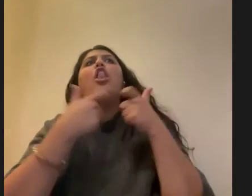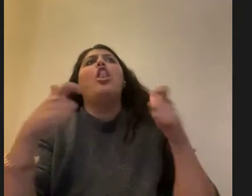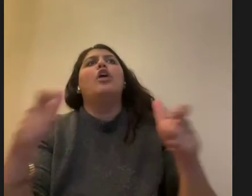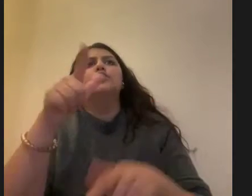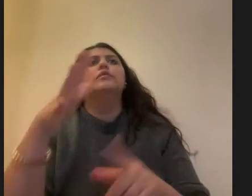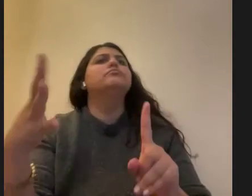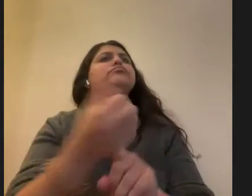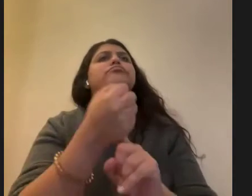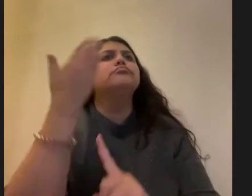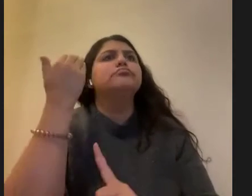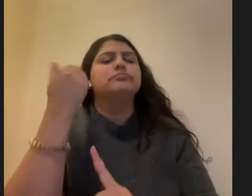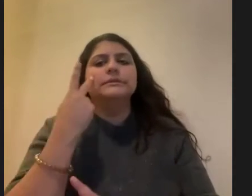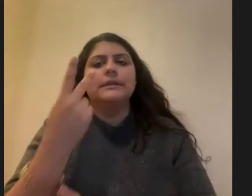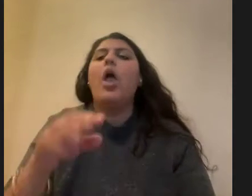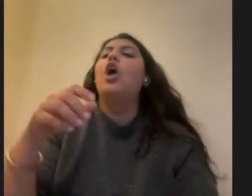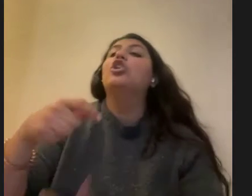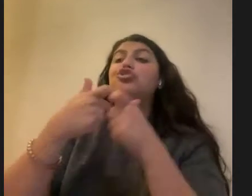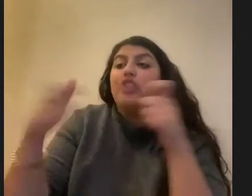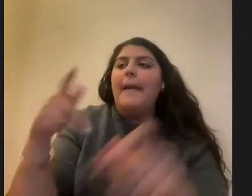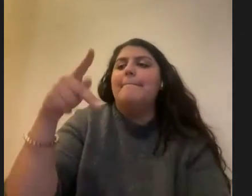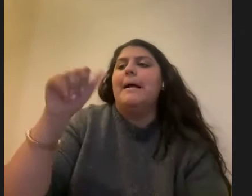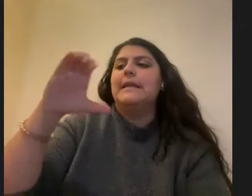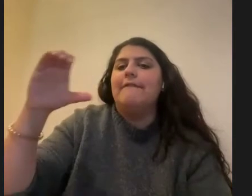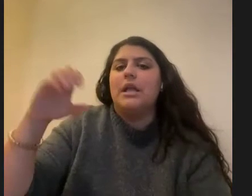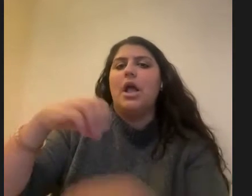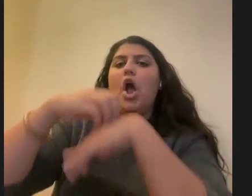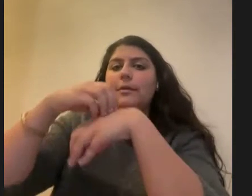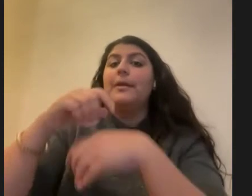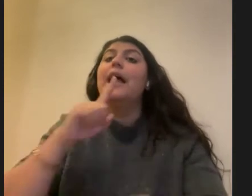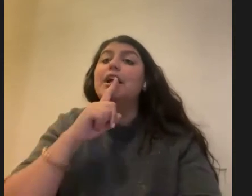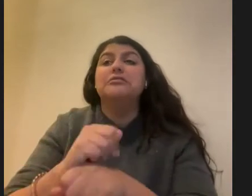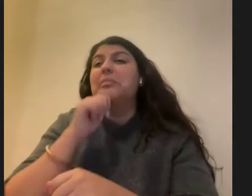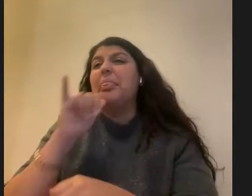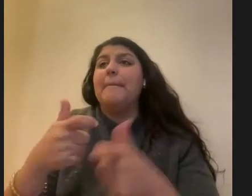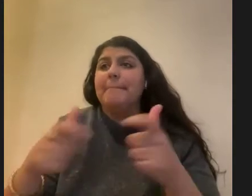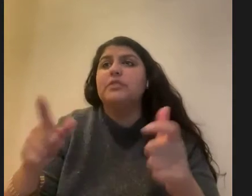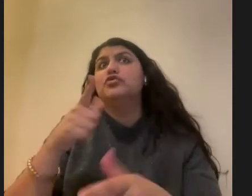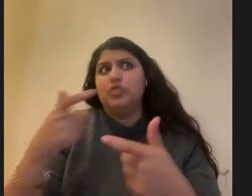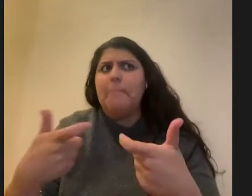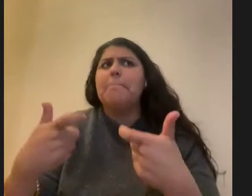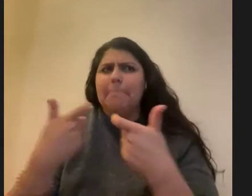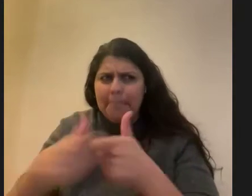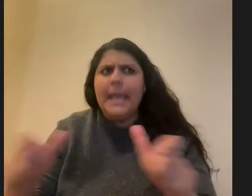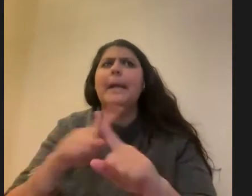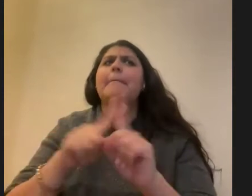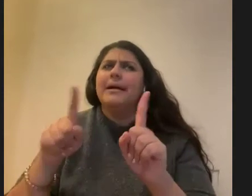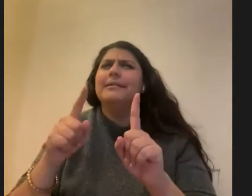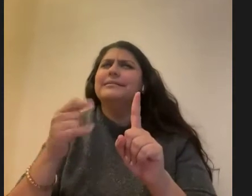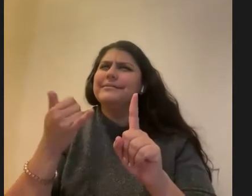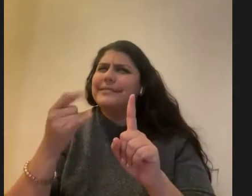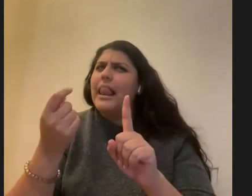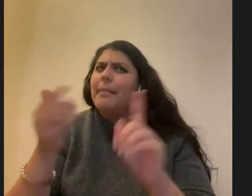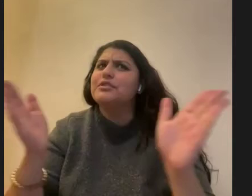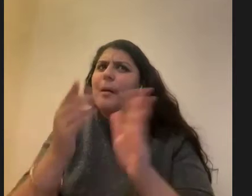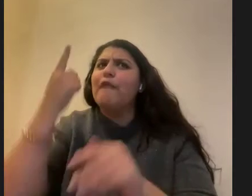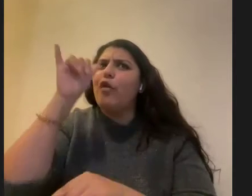octopus. Ooh, And that was like not even that big. Like she was big, but she was small for a giant Pacific